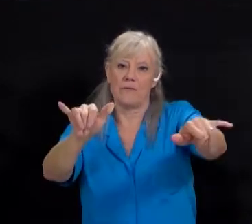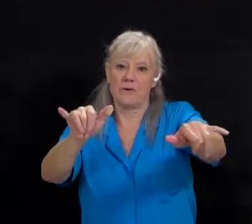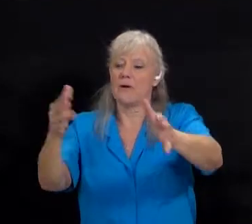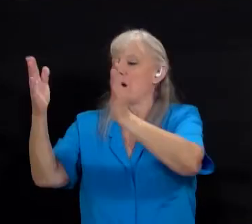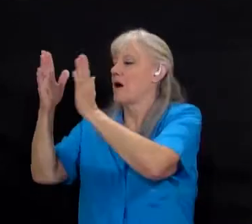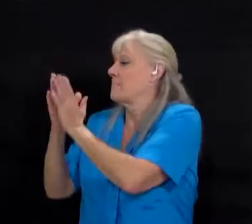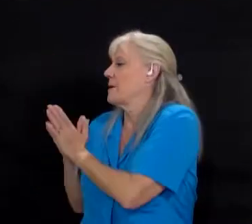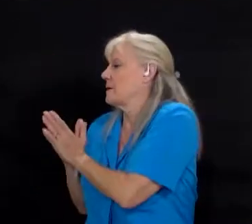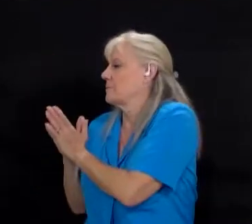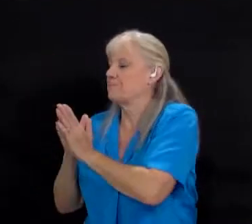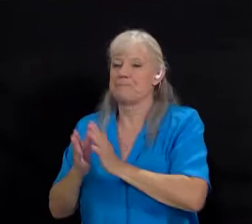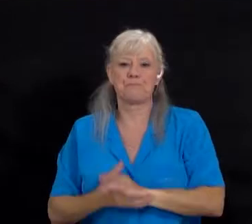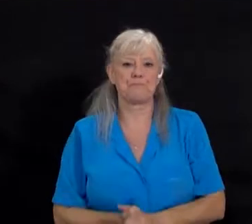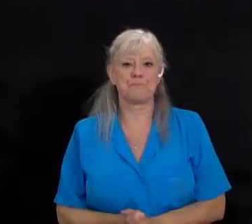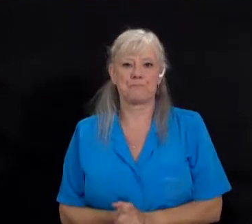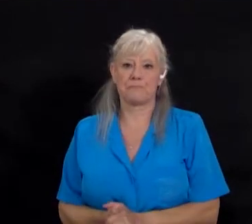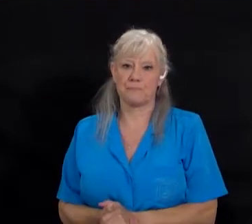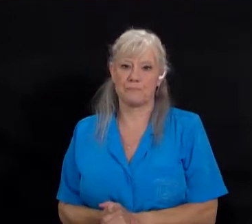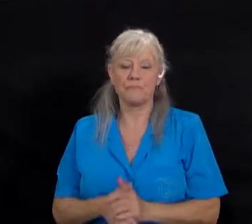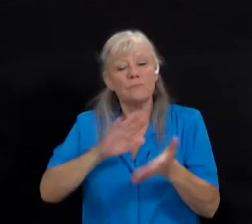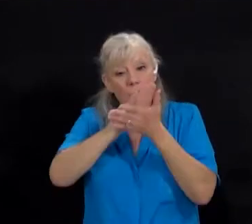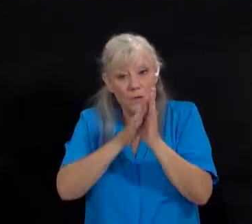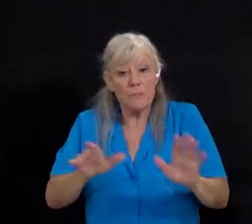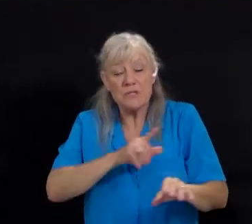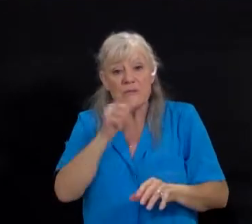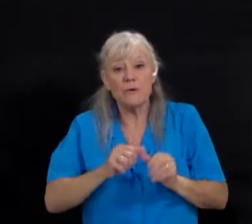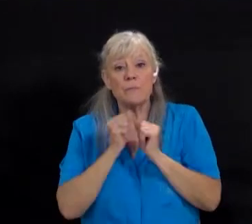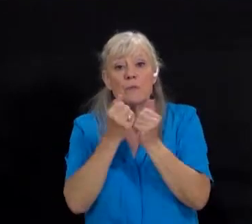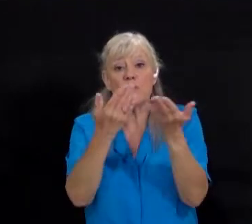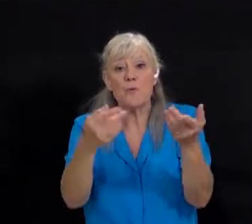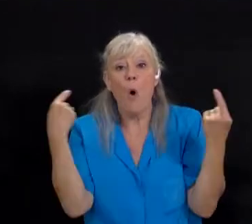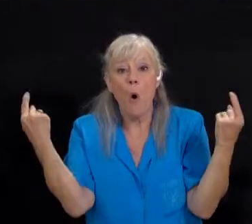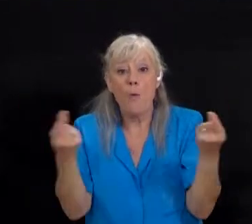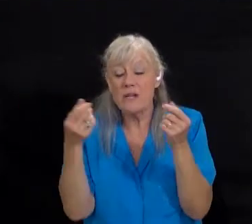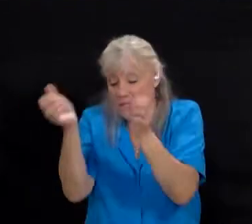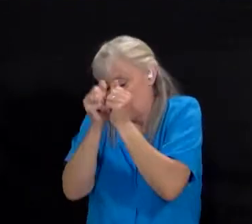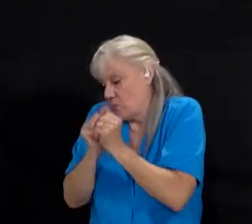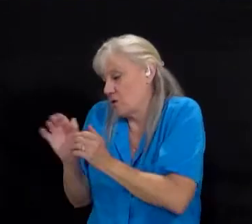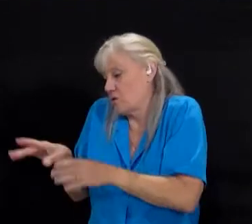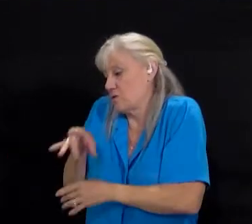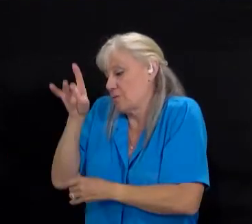ever. Amen. The peace of the Lord be with you always.